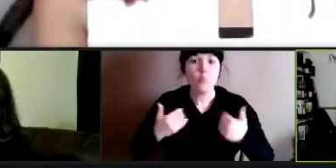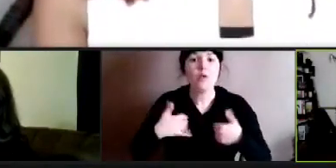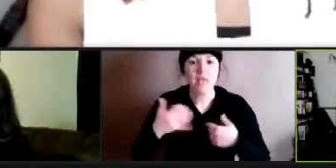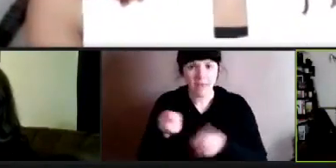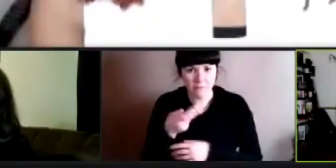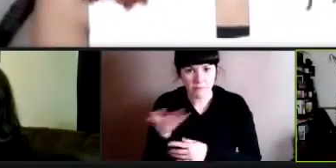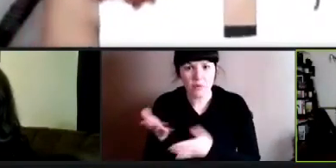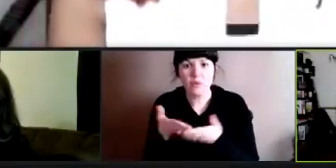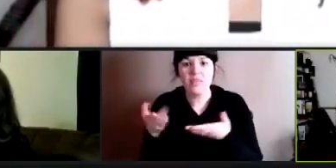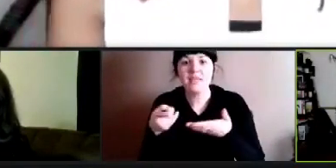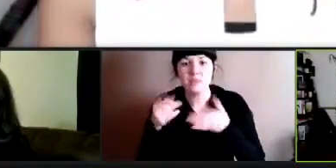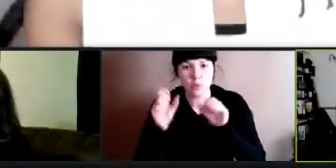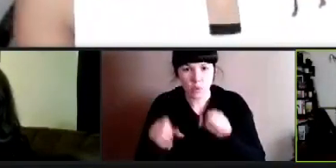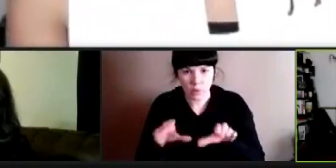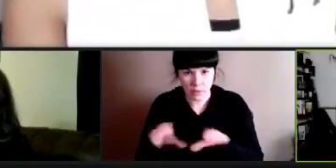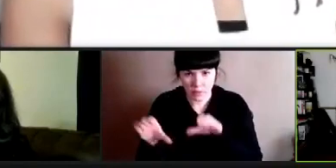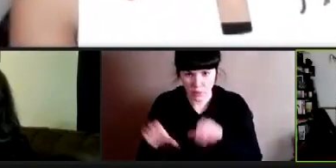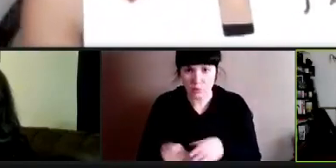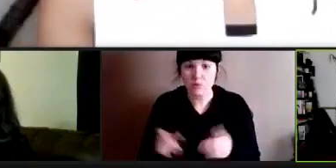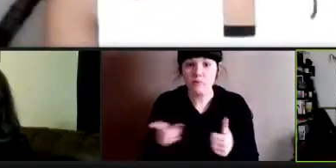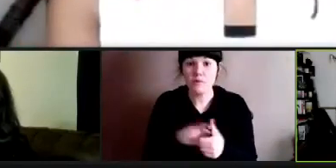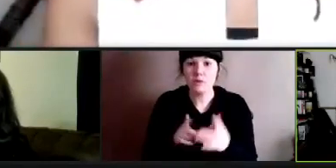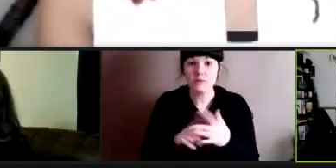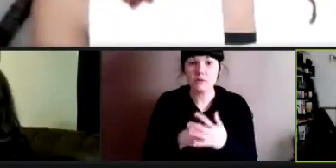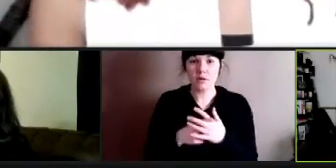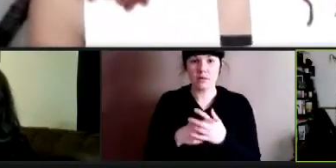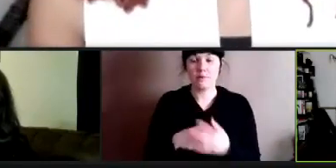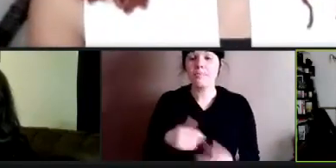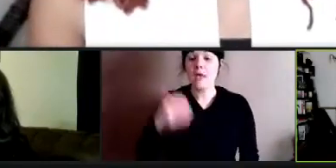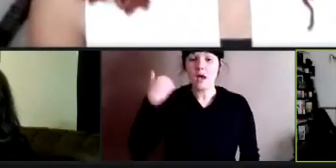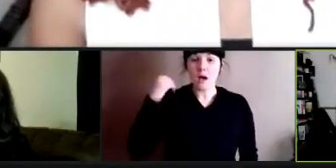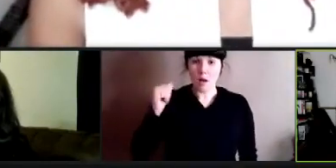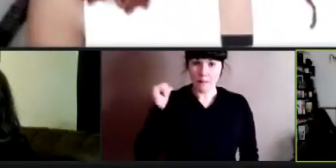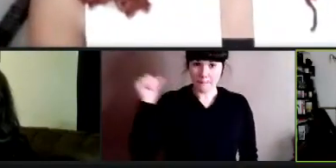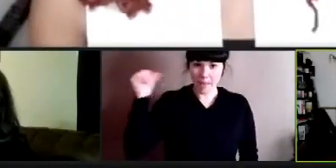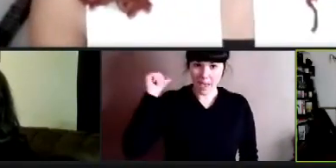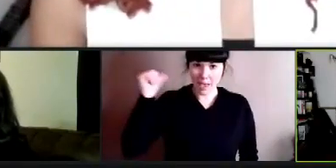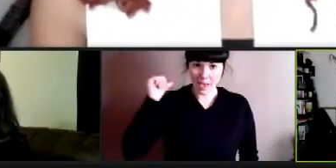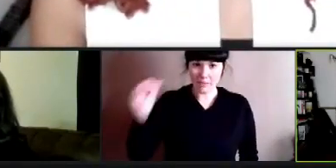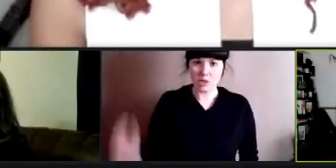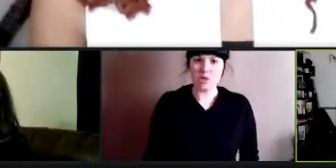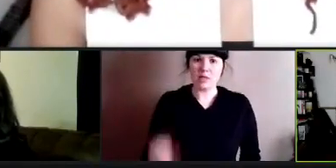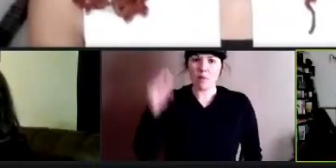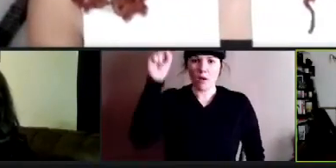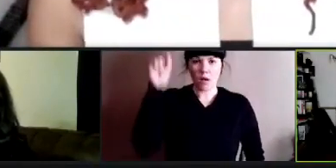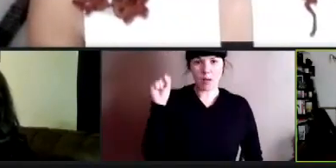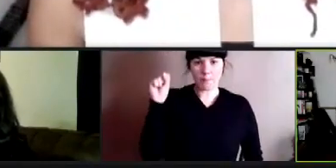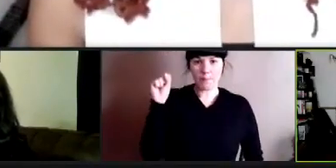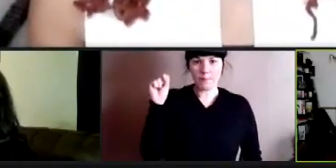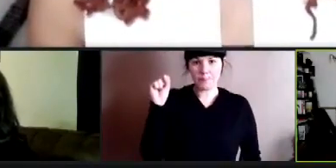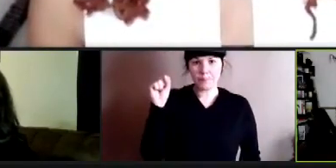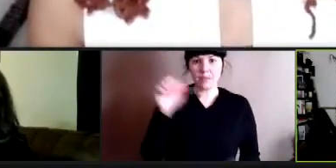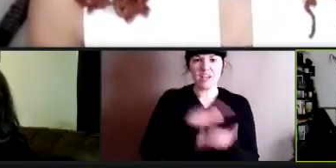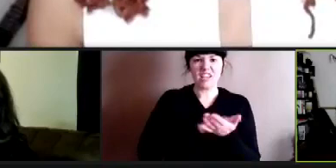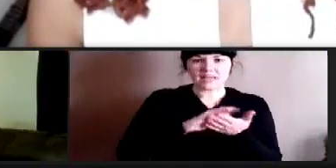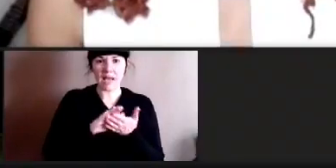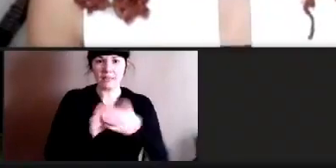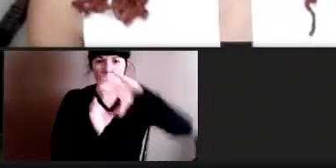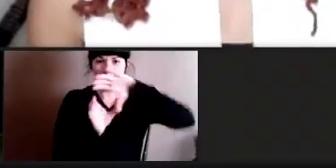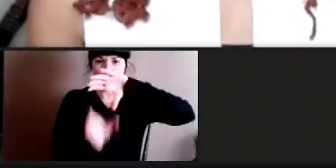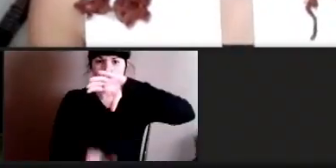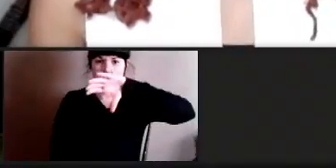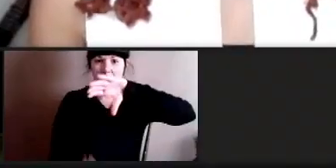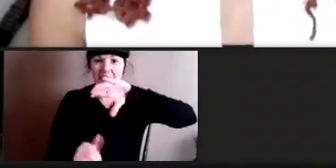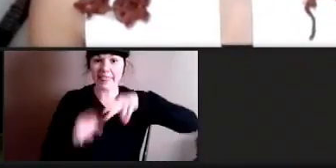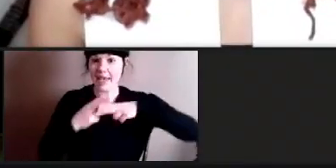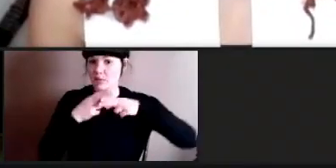are seated with our backs up nice and long, we're doing something called mountain pose.